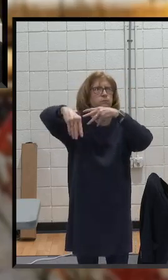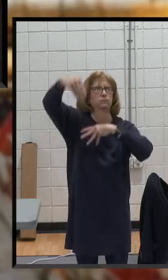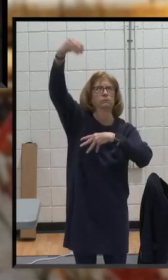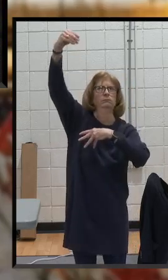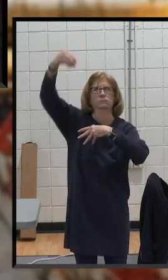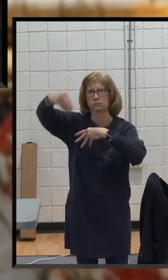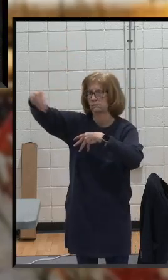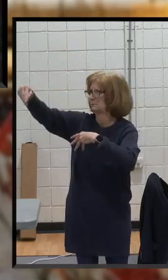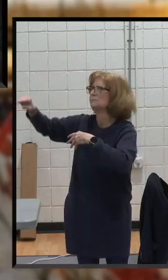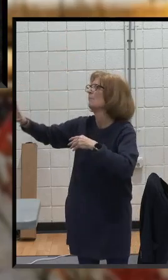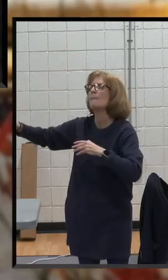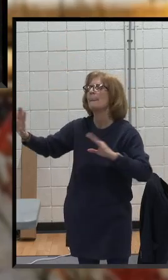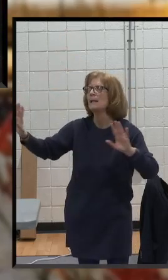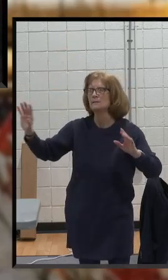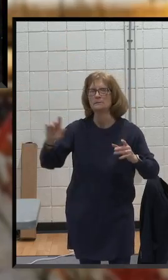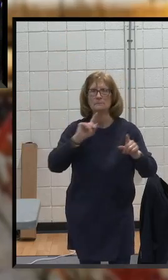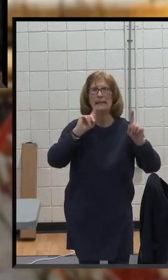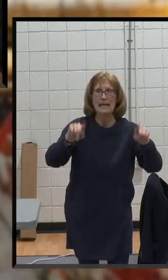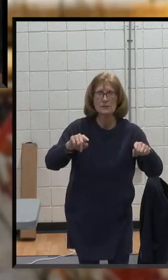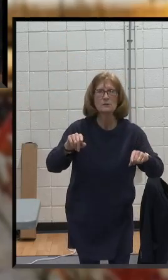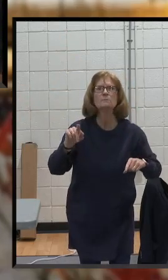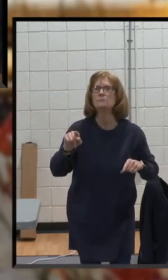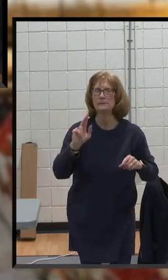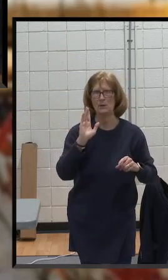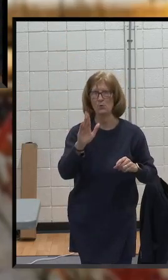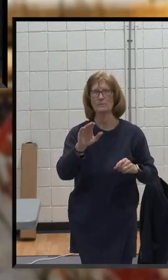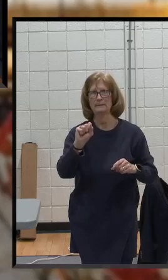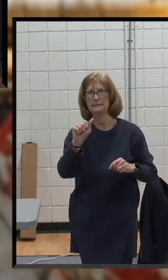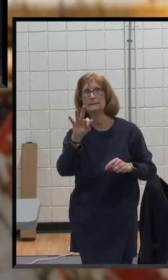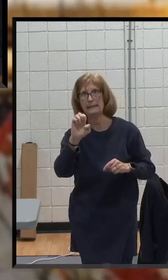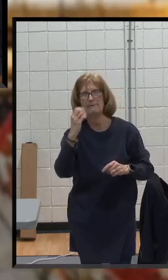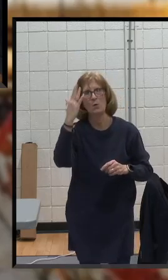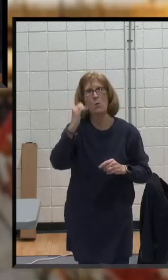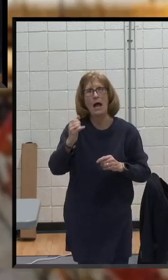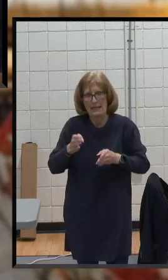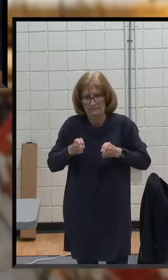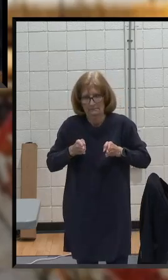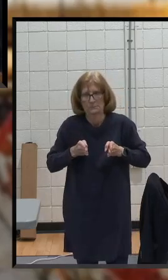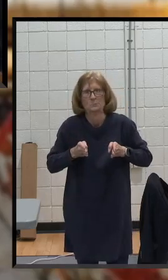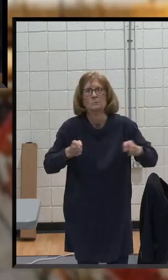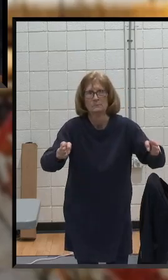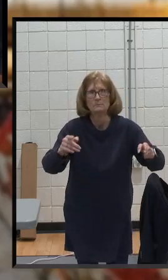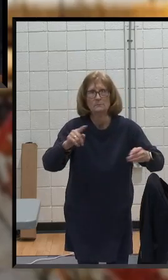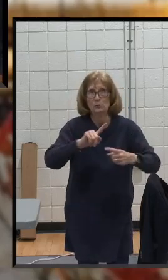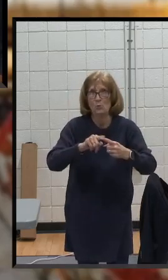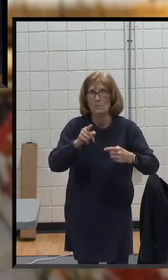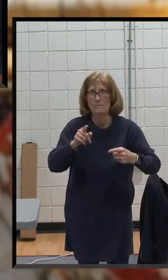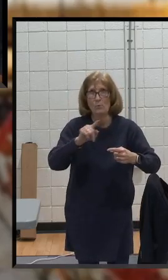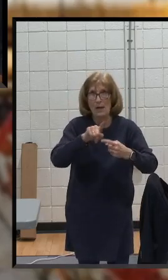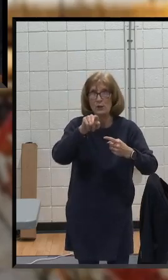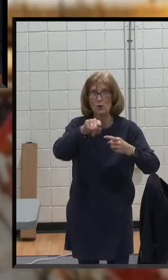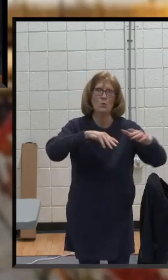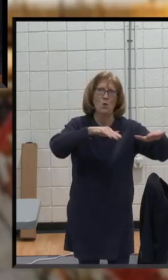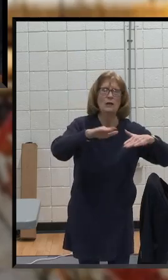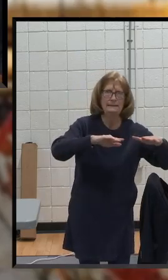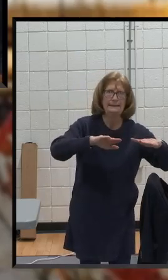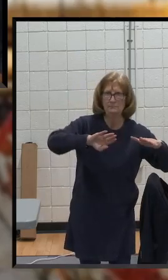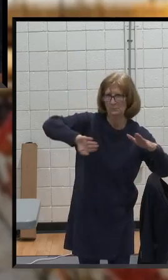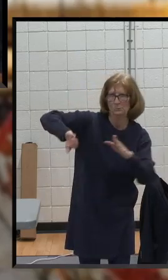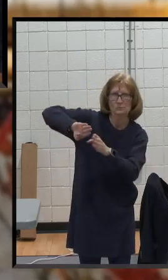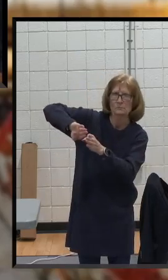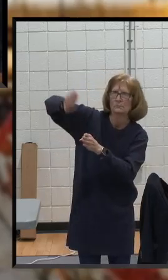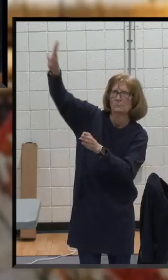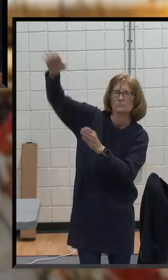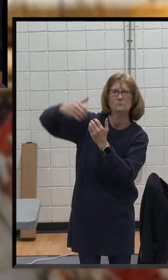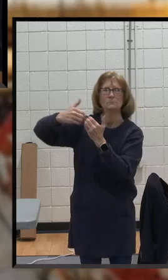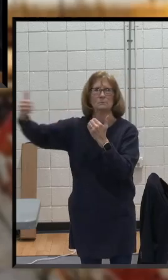Yes, it'll be perfectly safe. We'll make sure that there's a good barrier between the two. The sidewalk is independent of what's being worked on the other side.